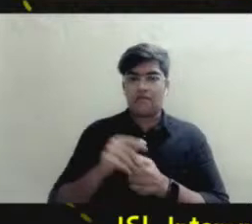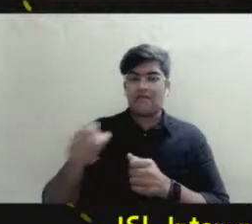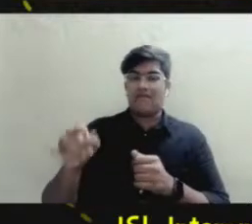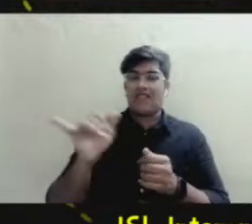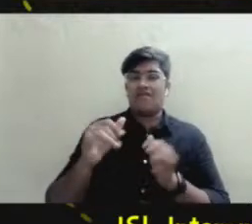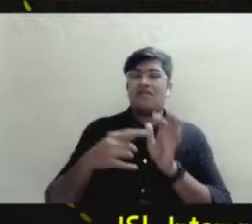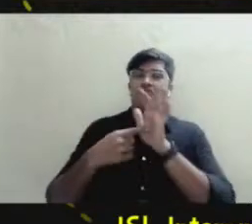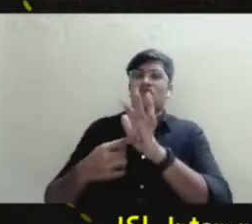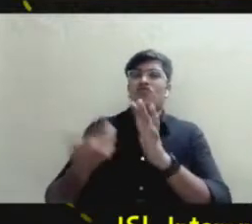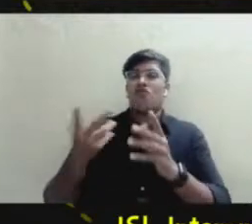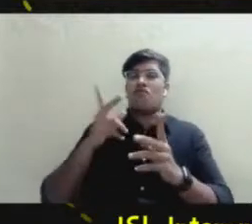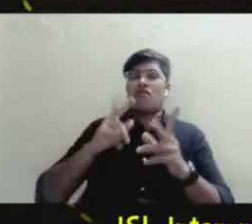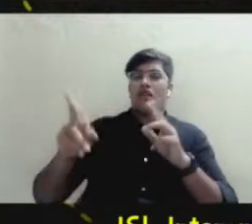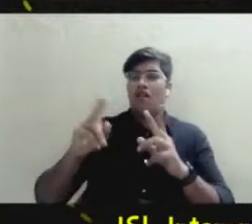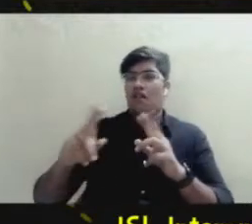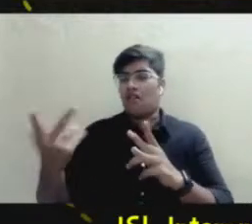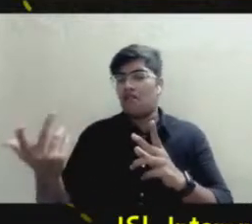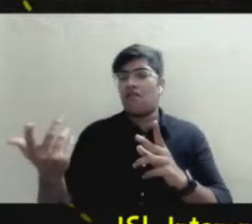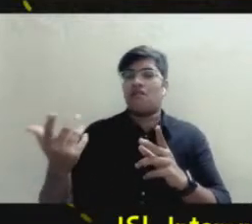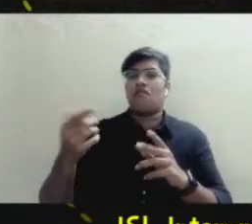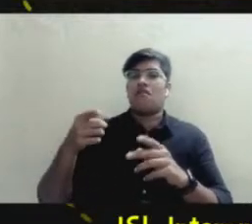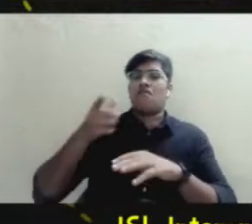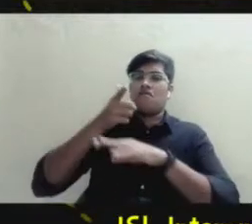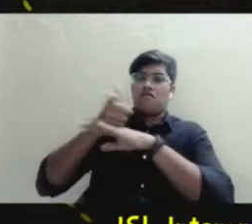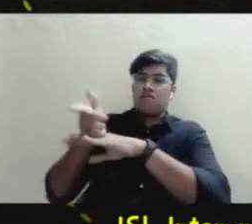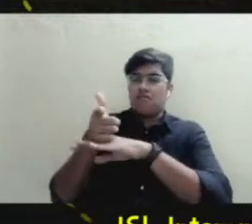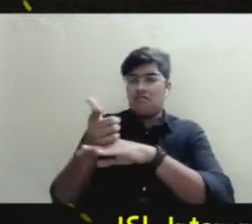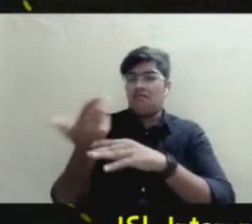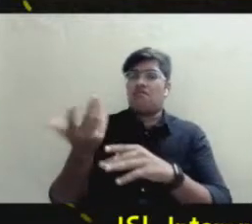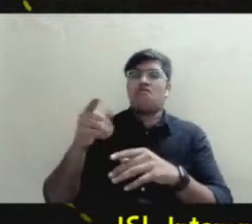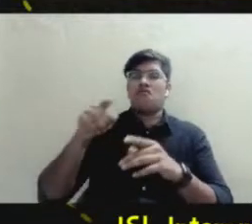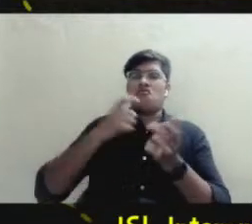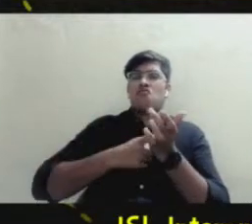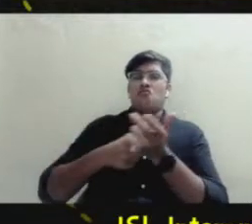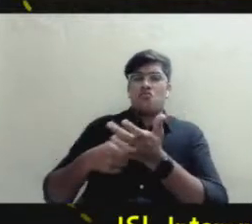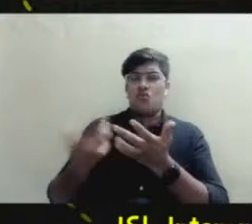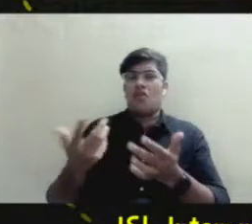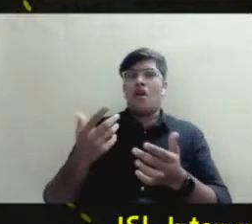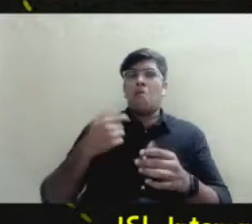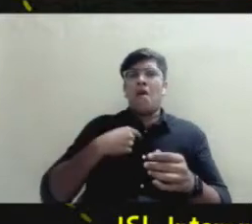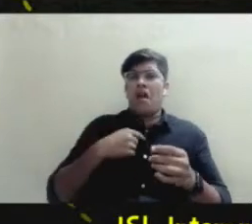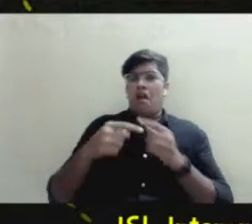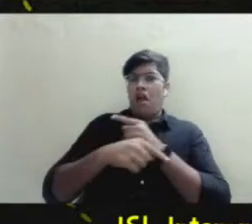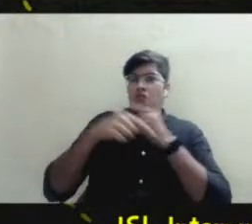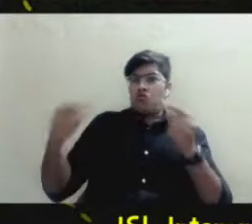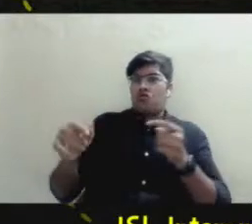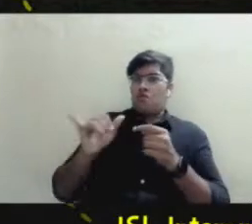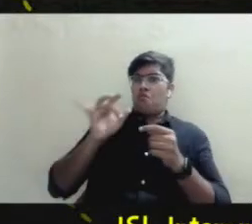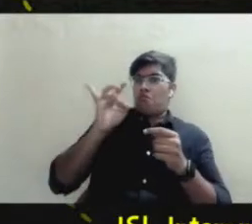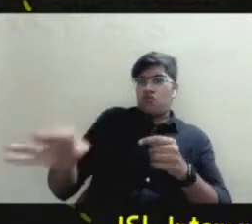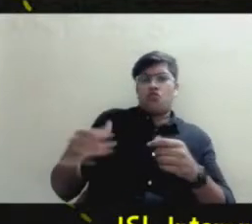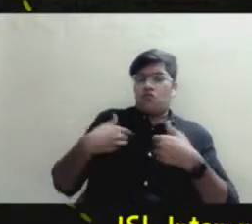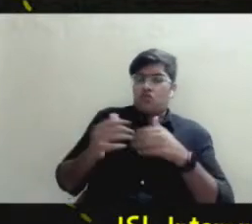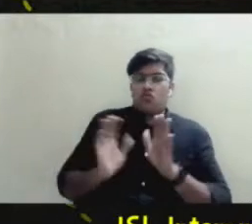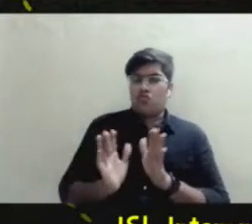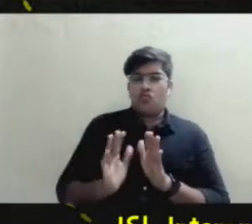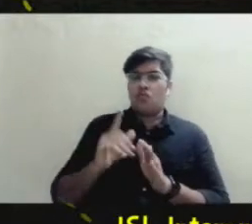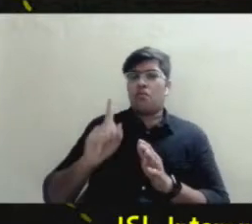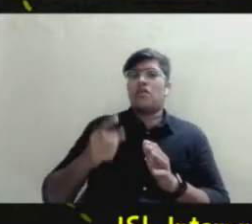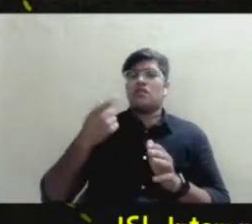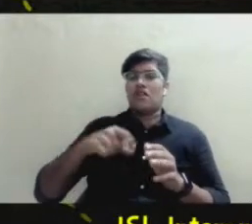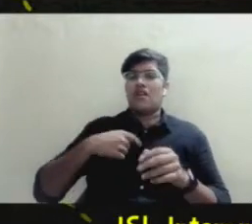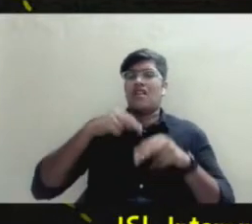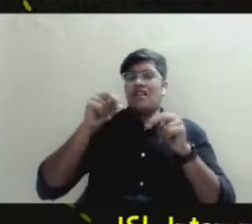cosmeticization and a sense of, none of which I am against per se, but I think it needs to be